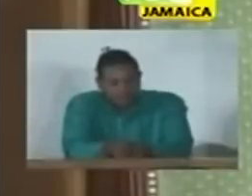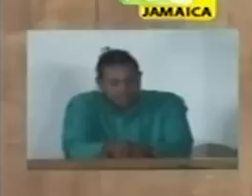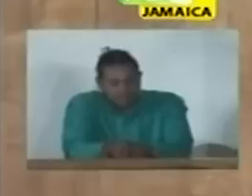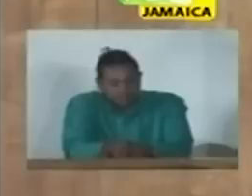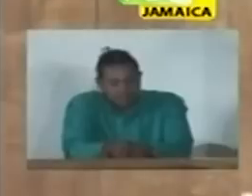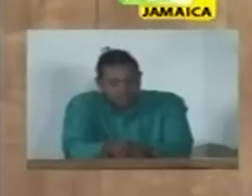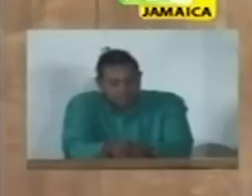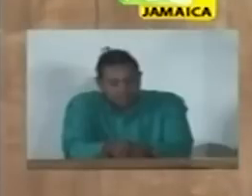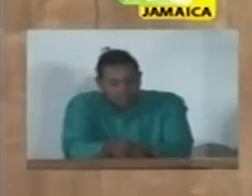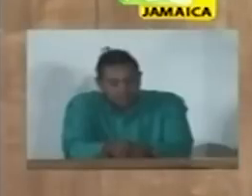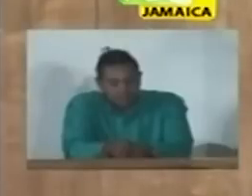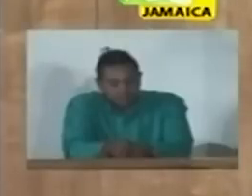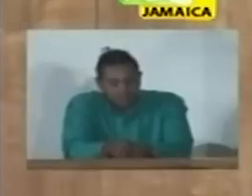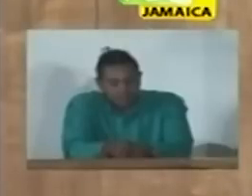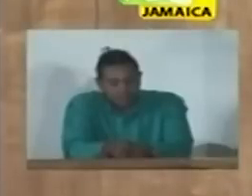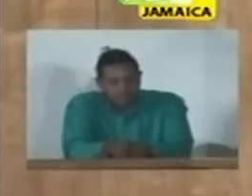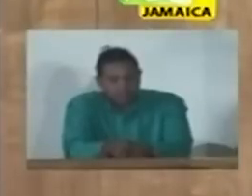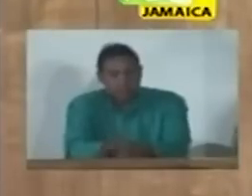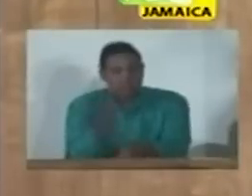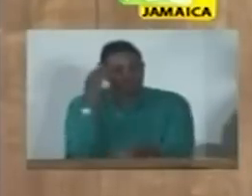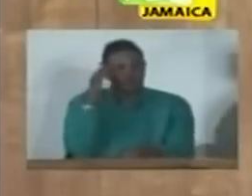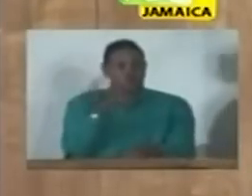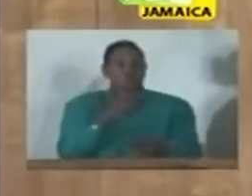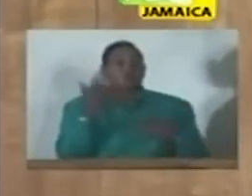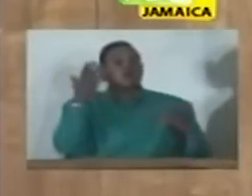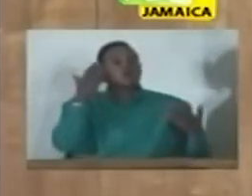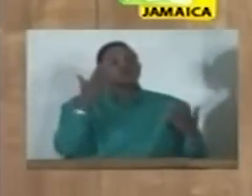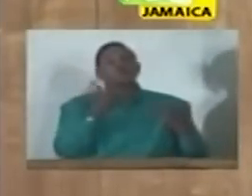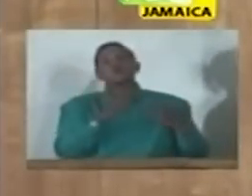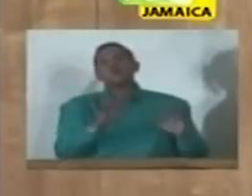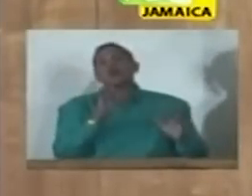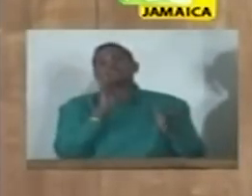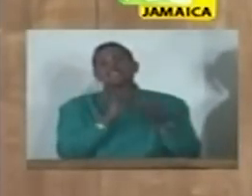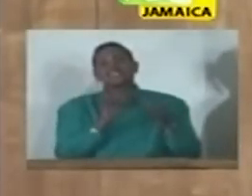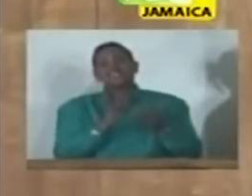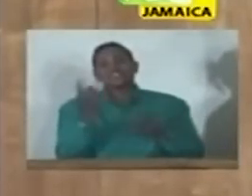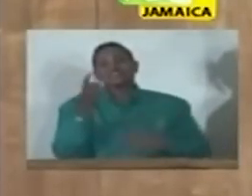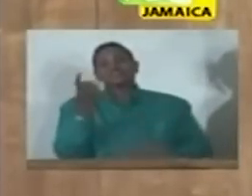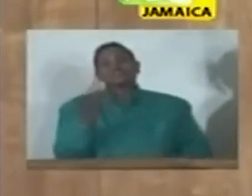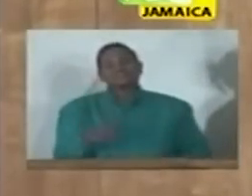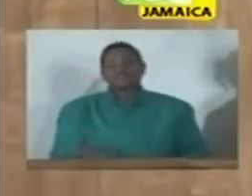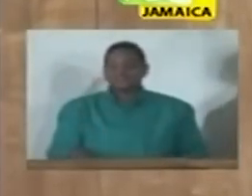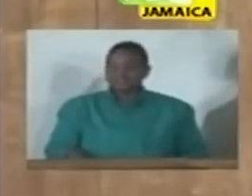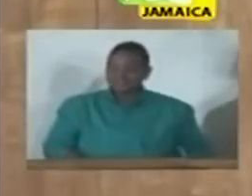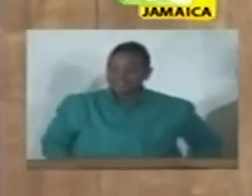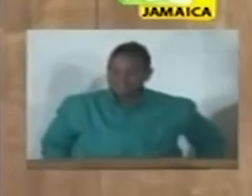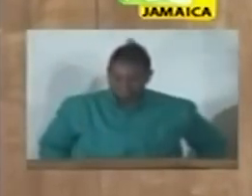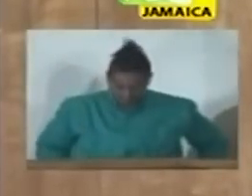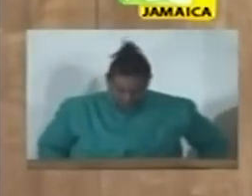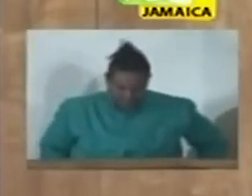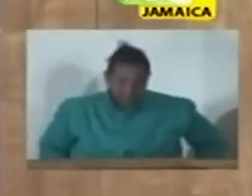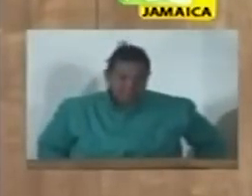To say something, I don't think, knowing you, I don't think you want to say it. So, Mr. President. You protected him.